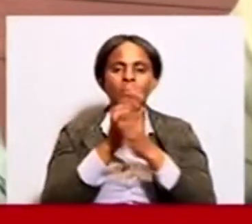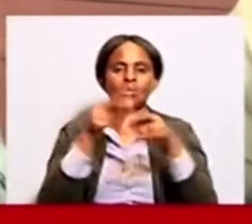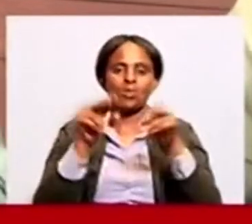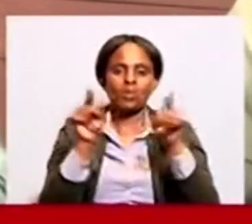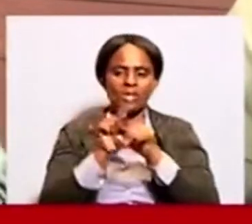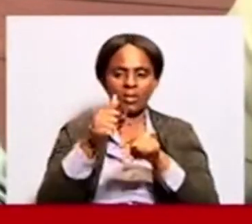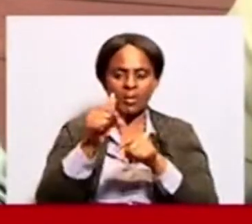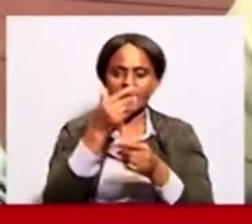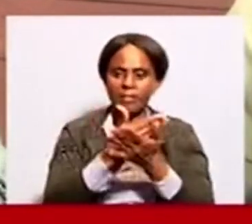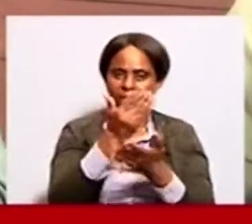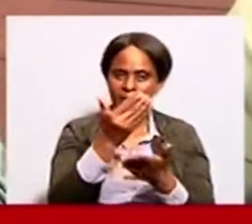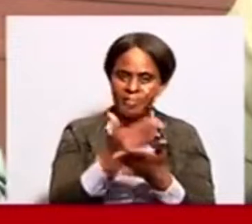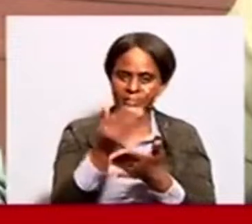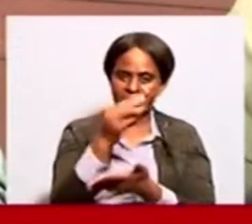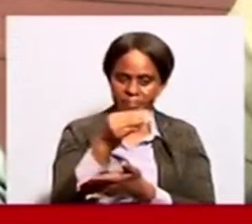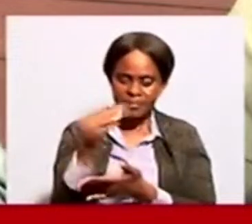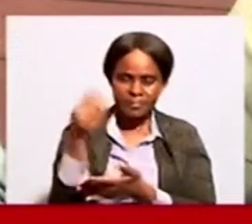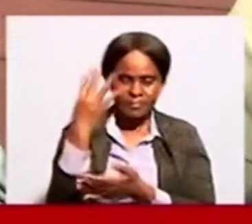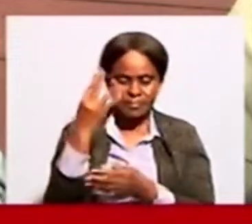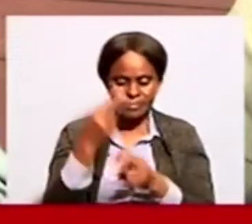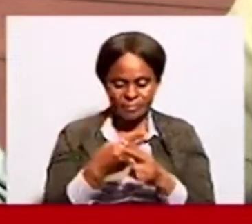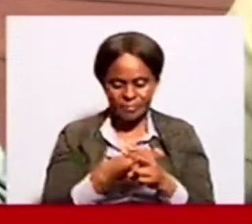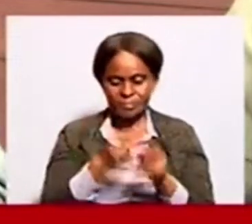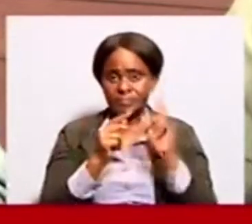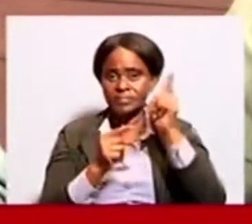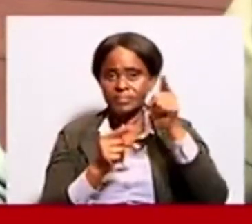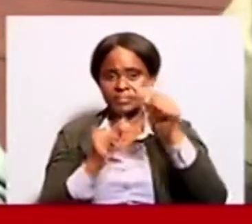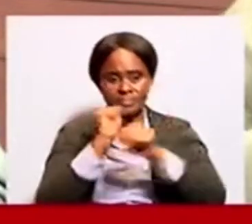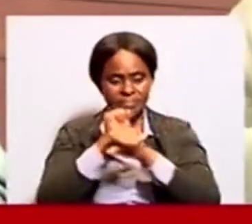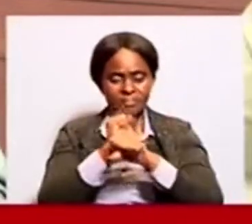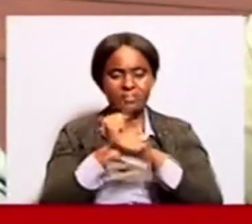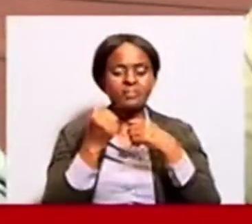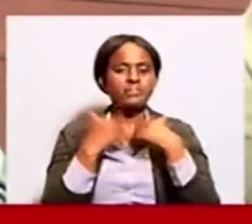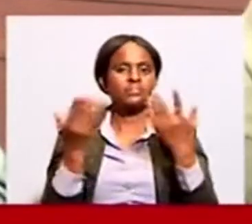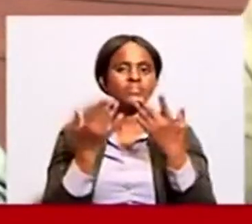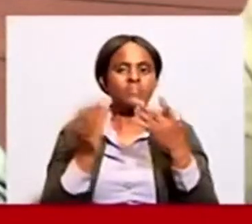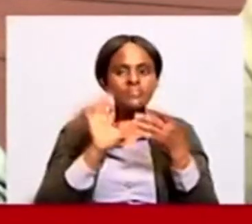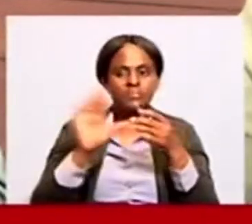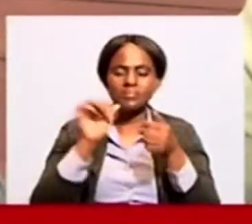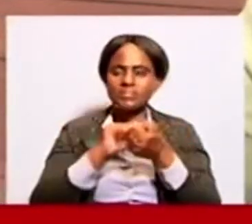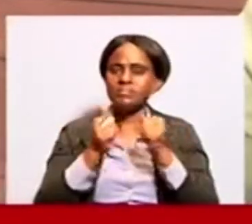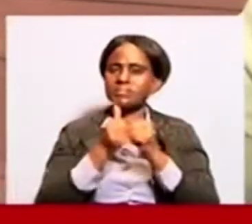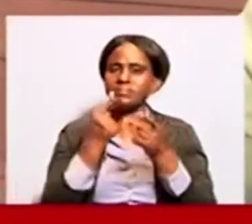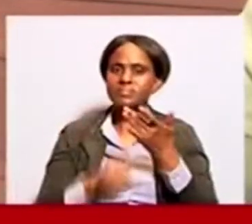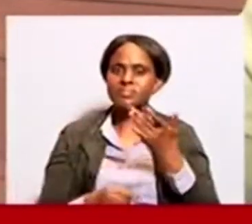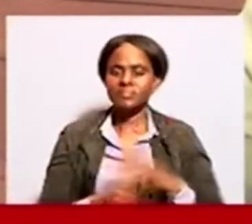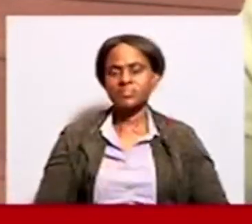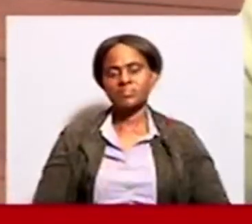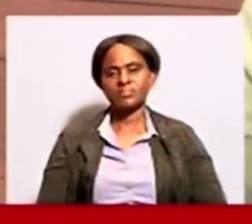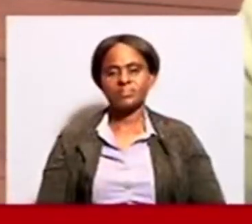procure materials. 4 months later, you don't do the job. What could be the problem?